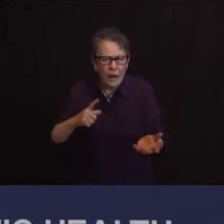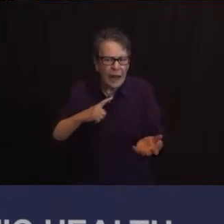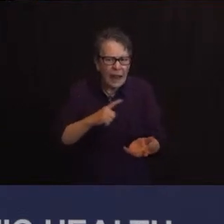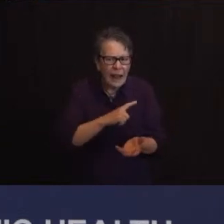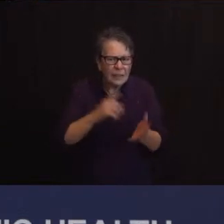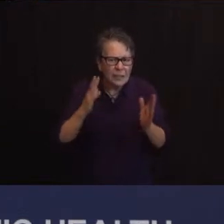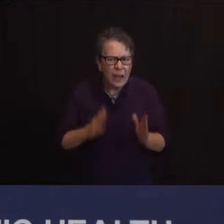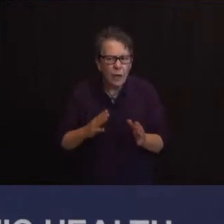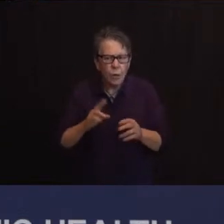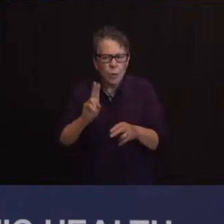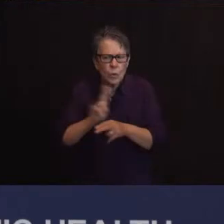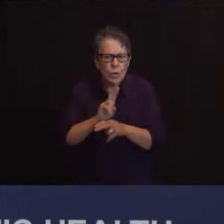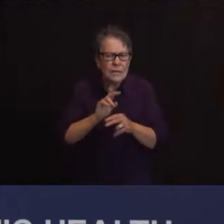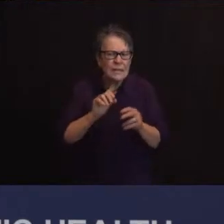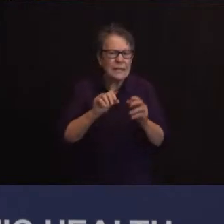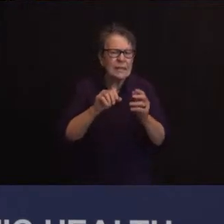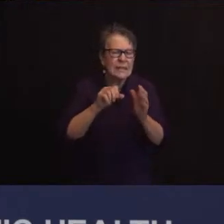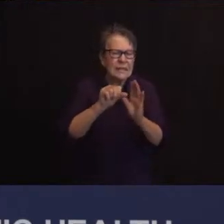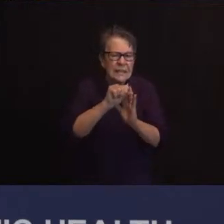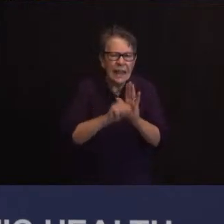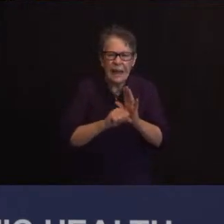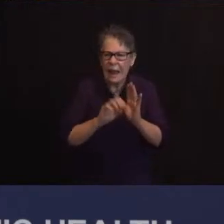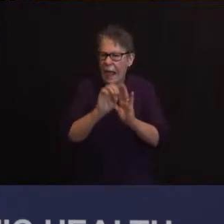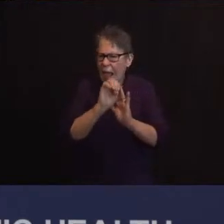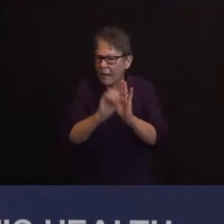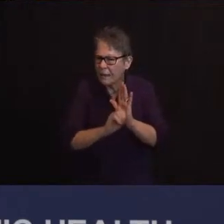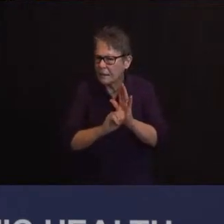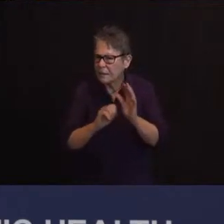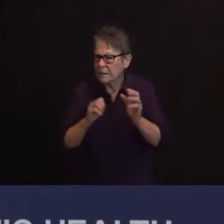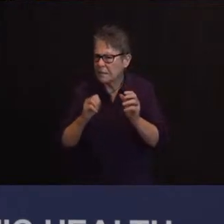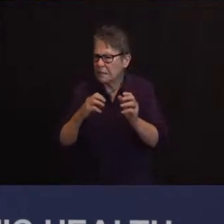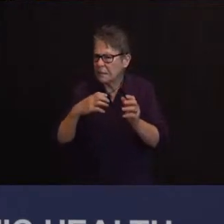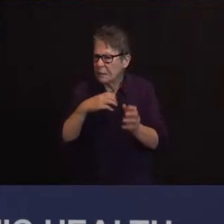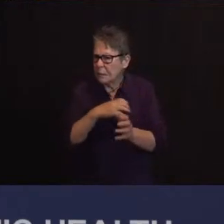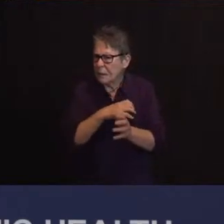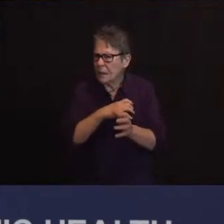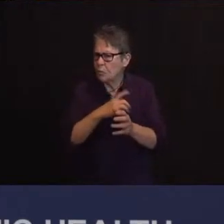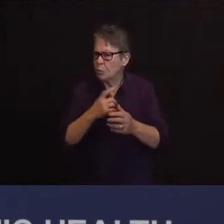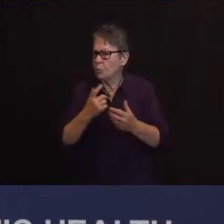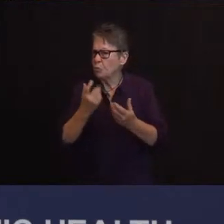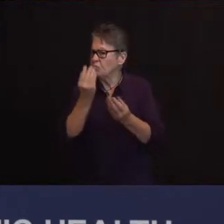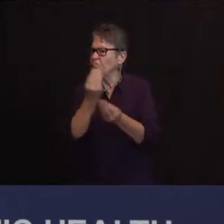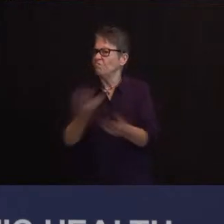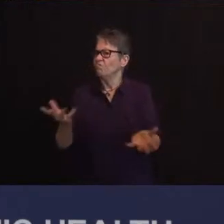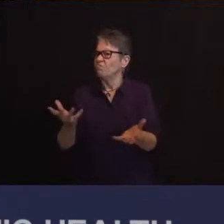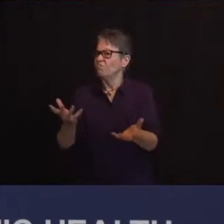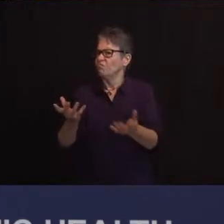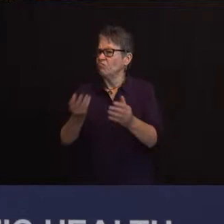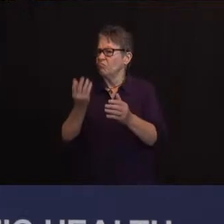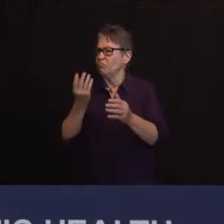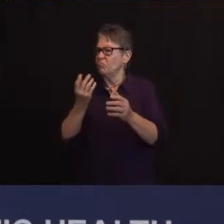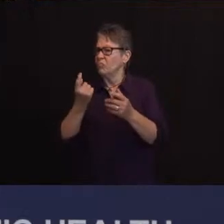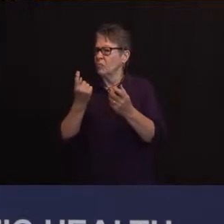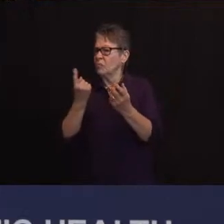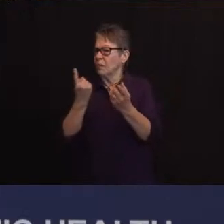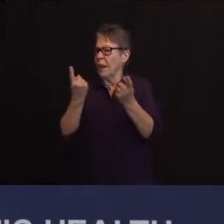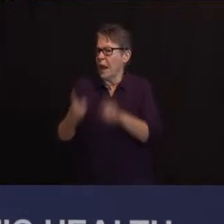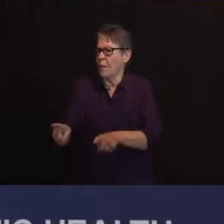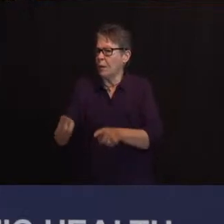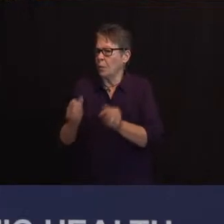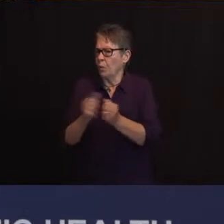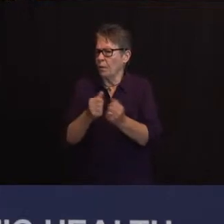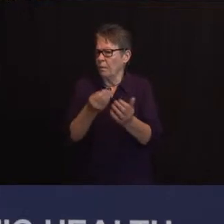state ethics commission disclosures used by members of your administration. Separately, your campaign